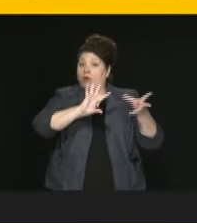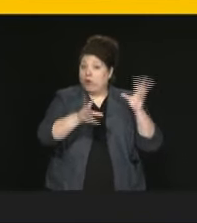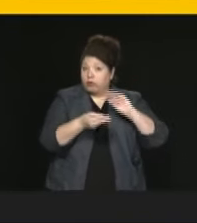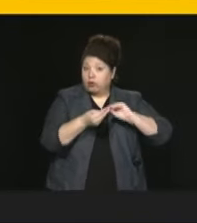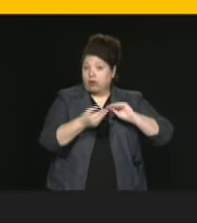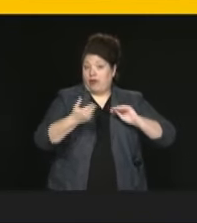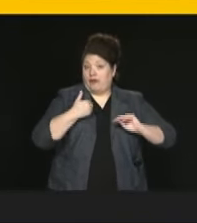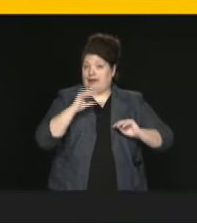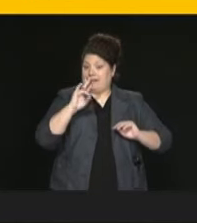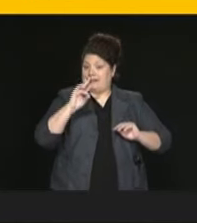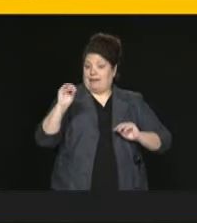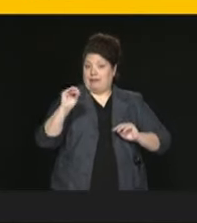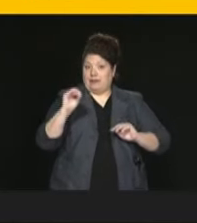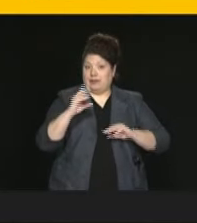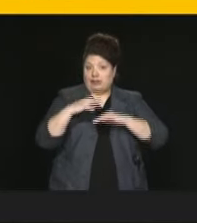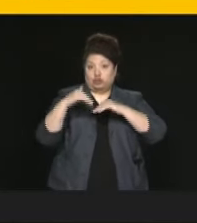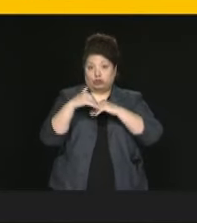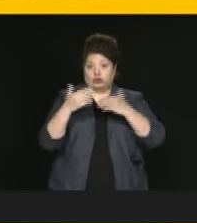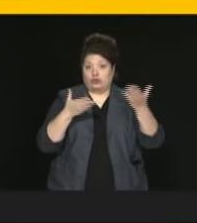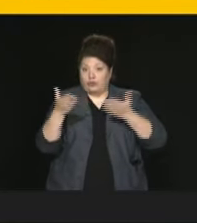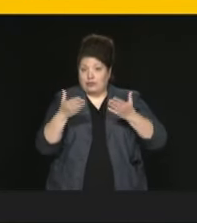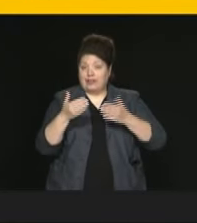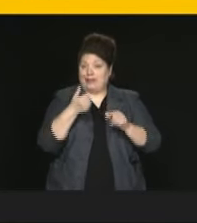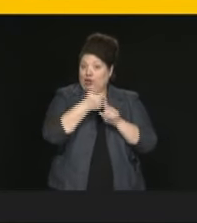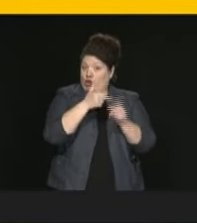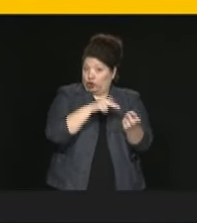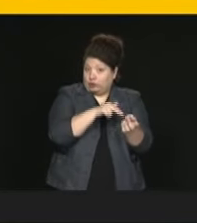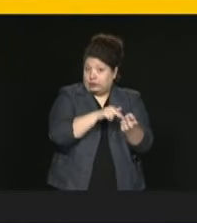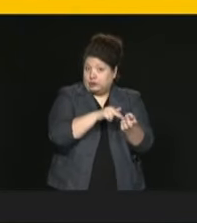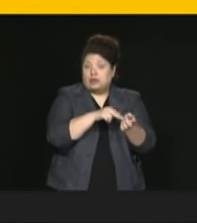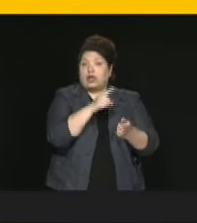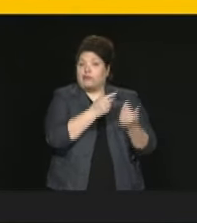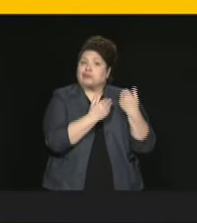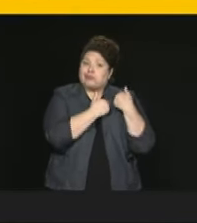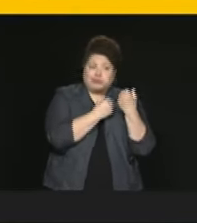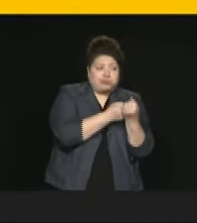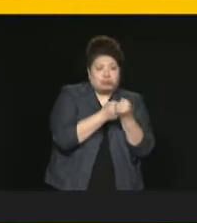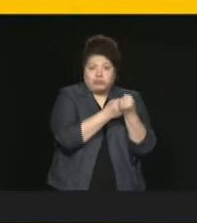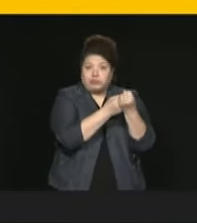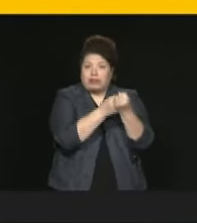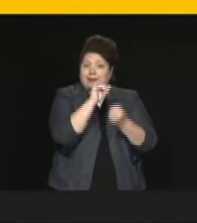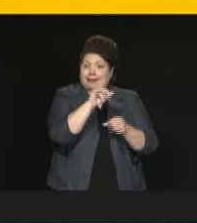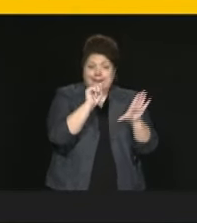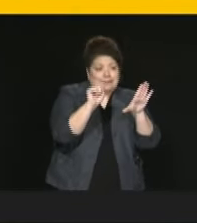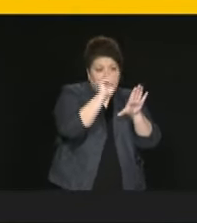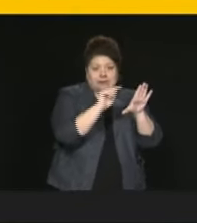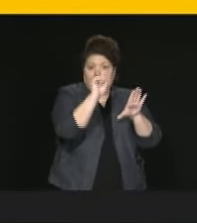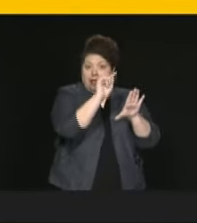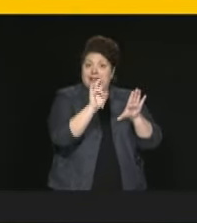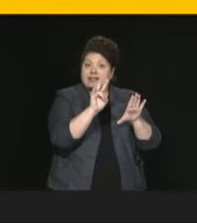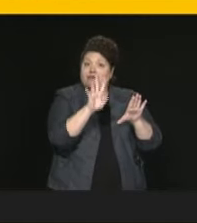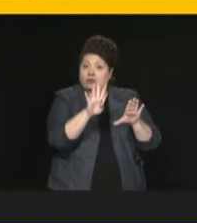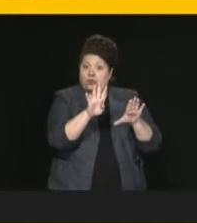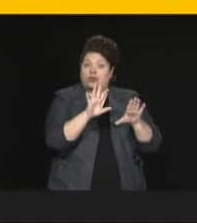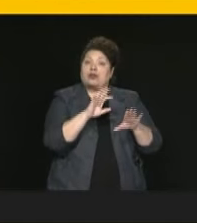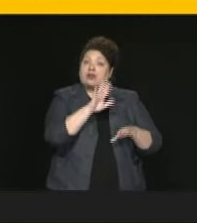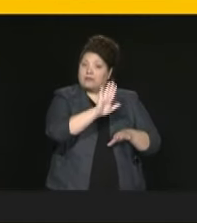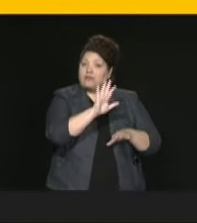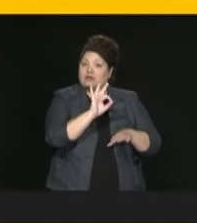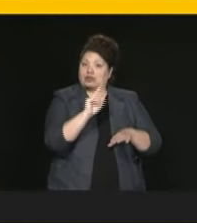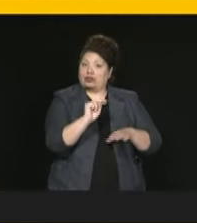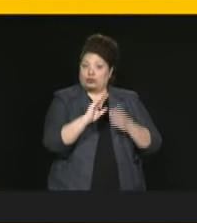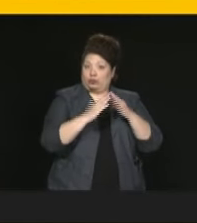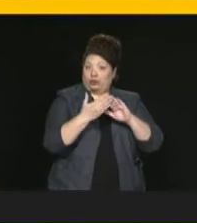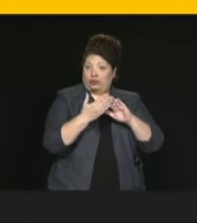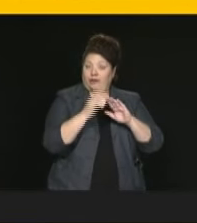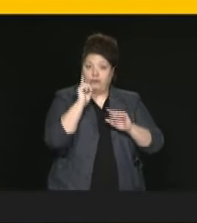nurses in Saskatchewan offering services to all 74 First Nations communities in Saskatchewan. I'd like to sincerely thank them